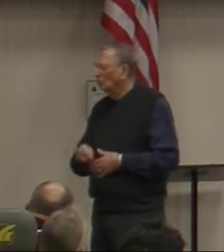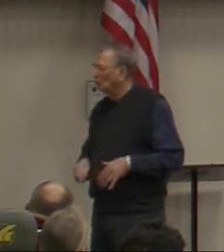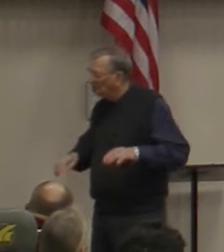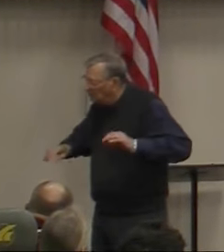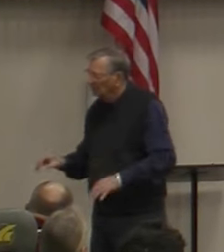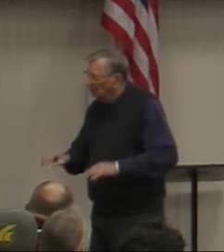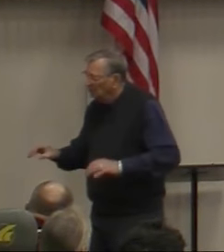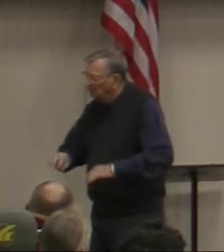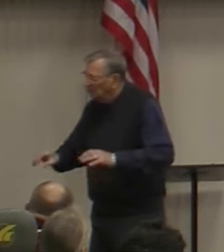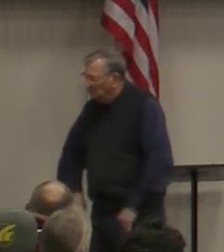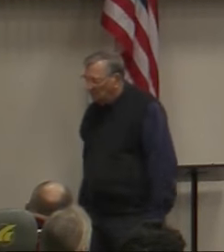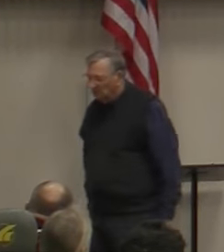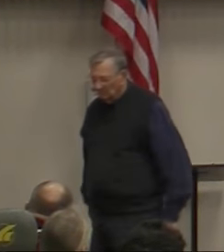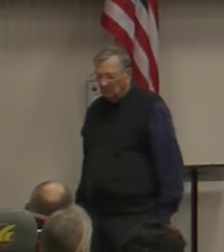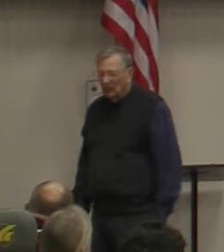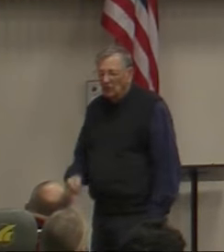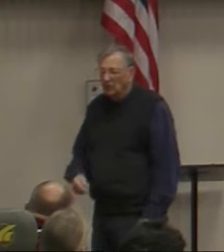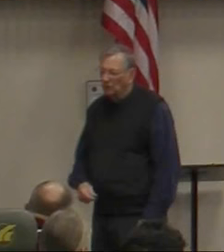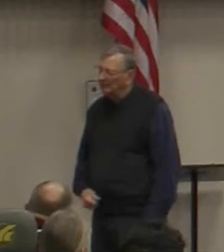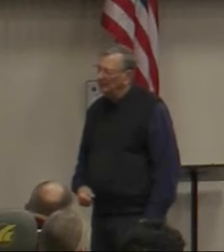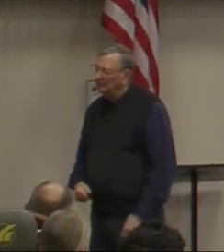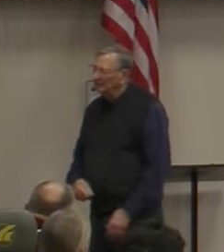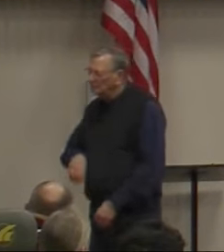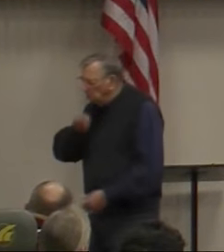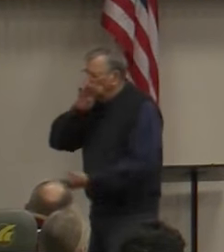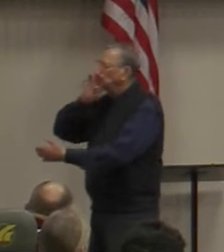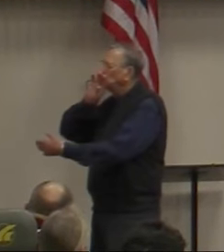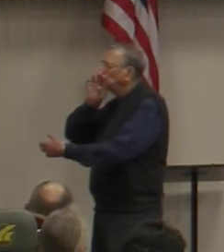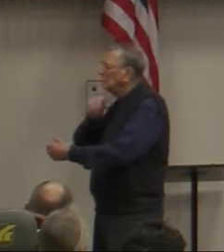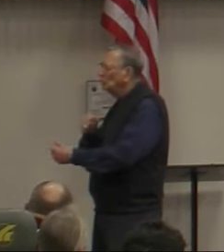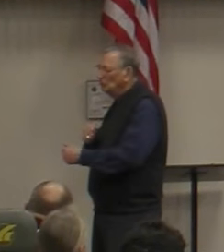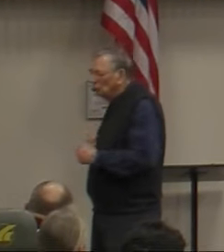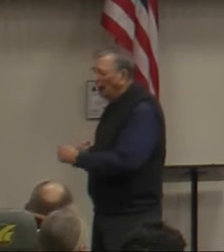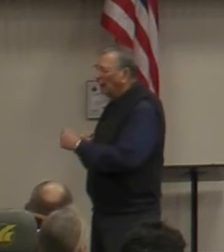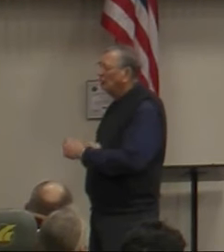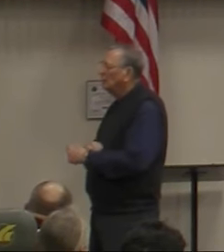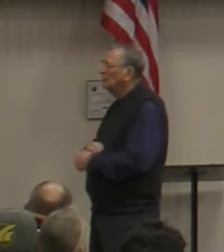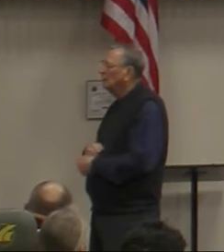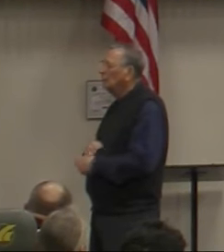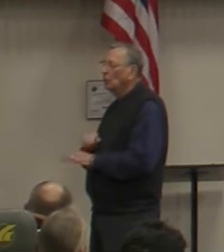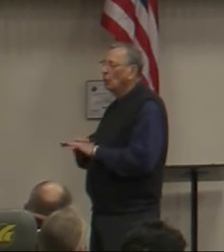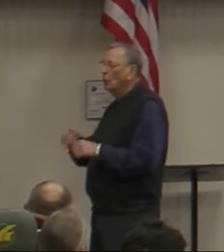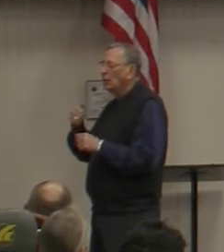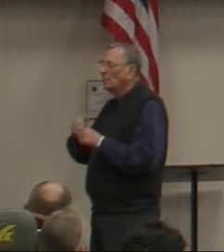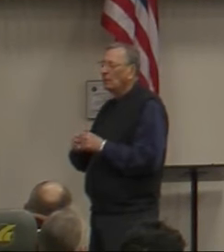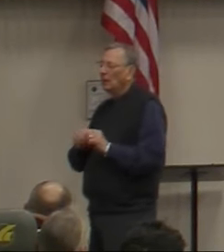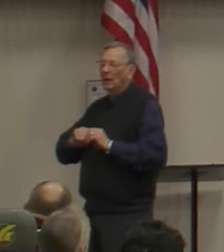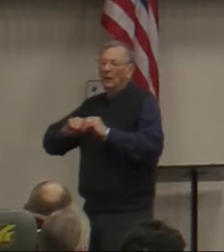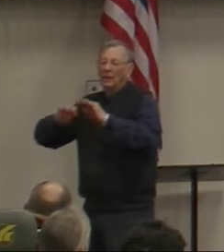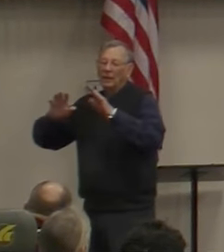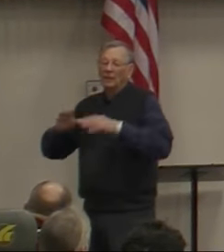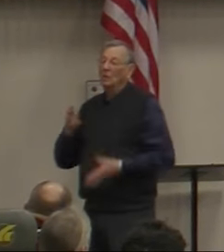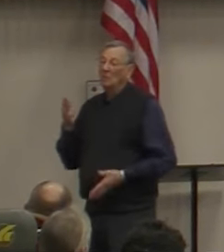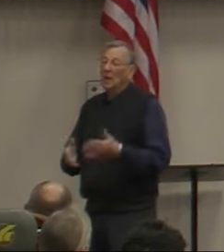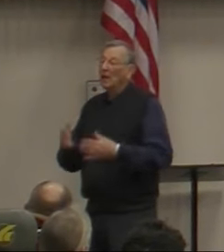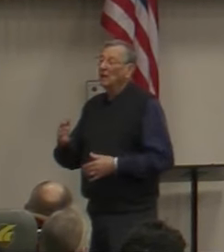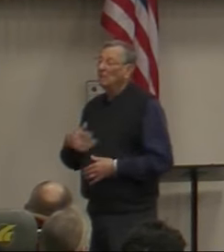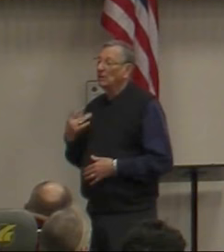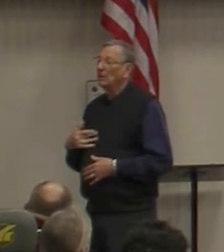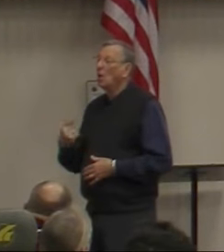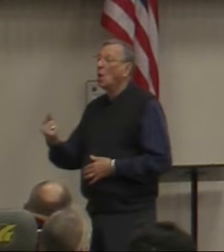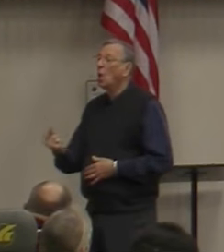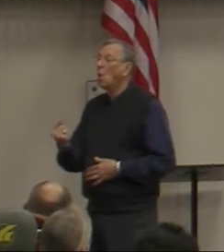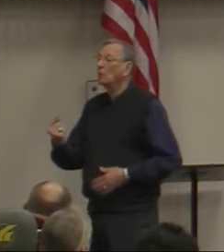out, sometimes when you're hitting that wall, you don't remember everything as clearly. You might even feel